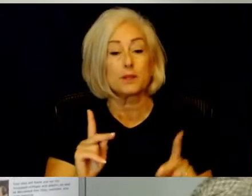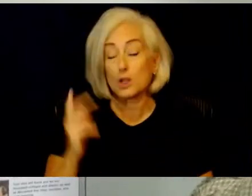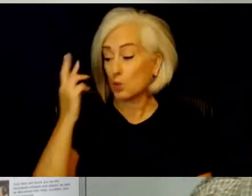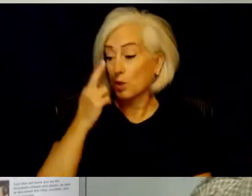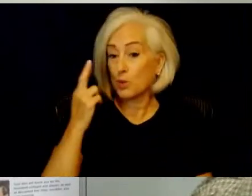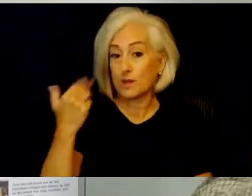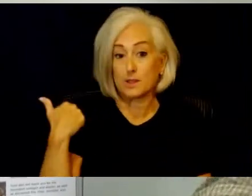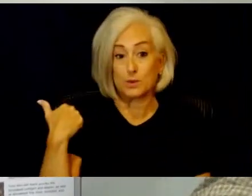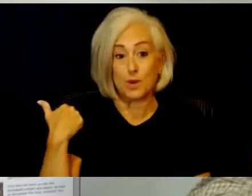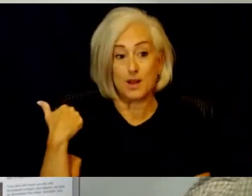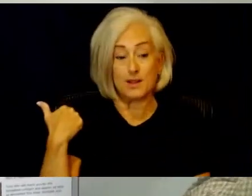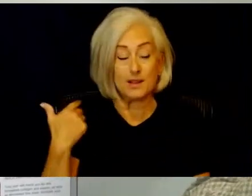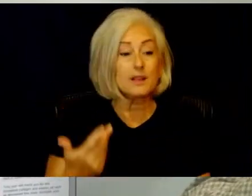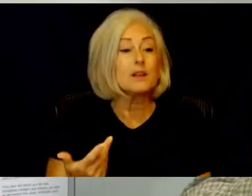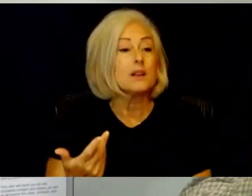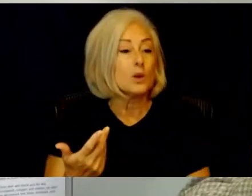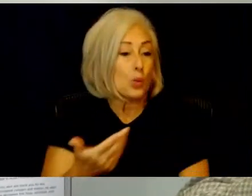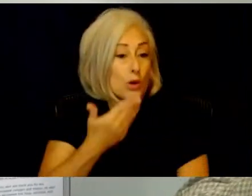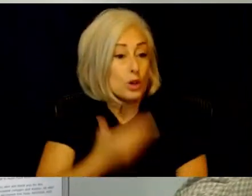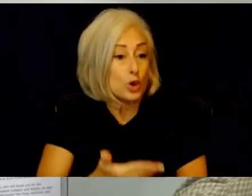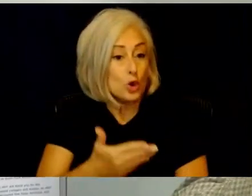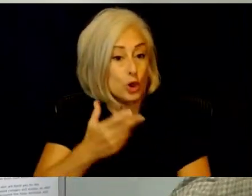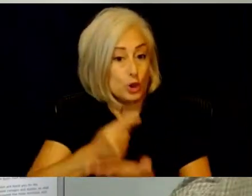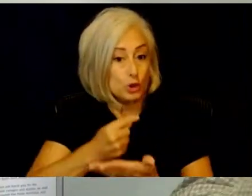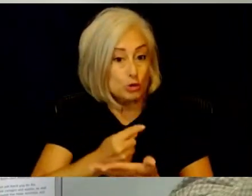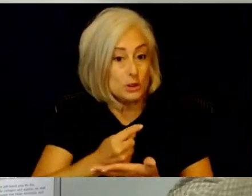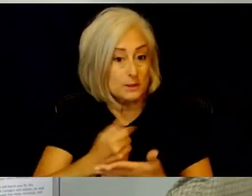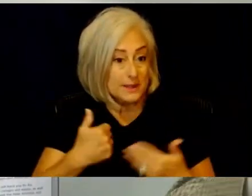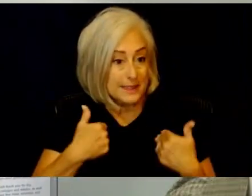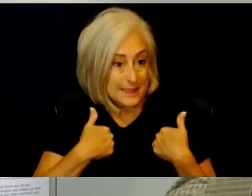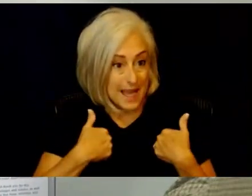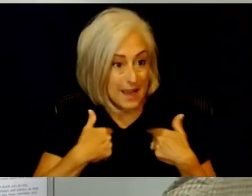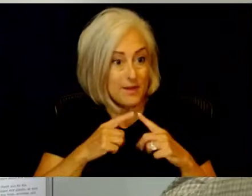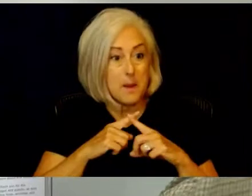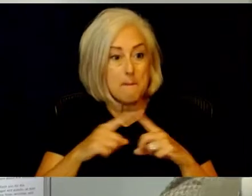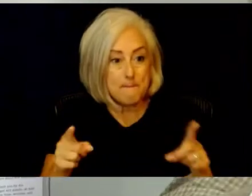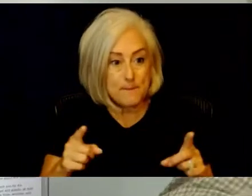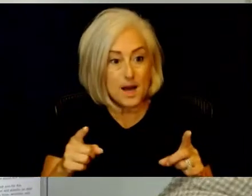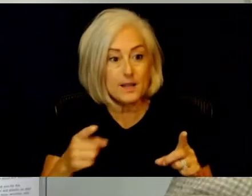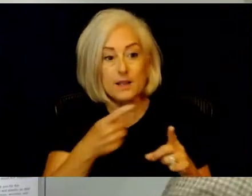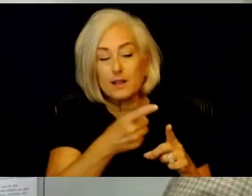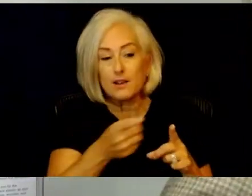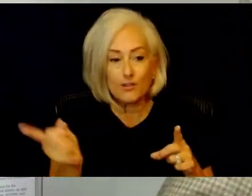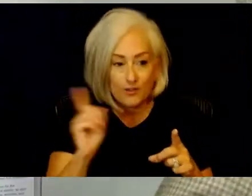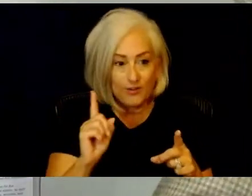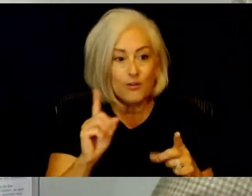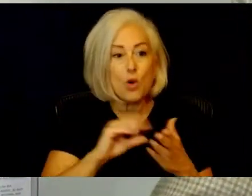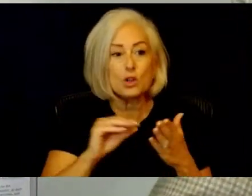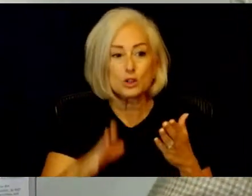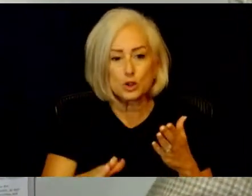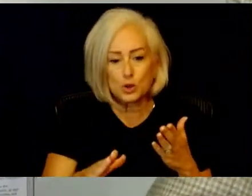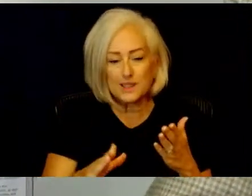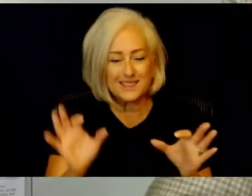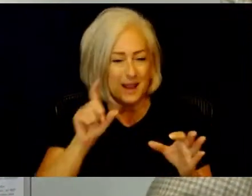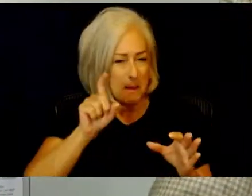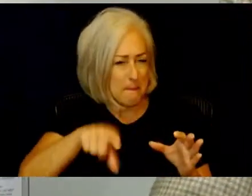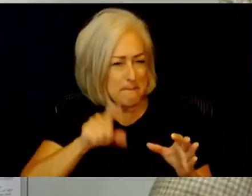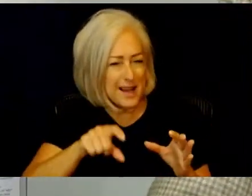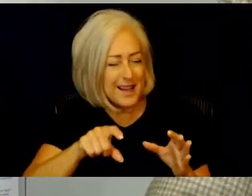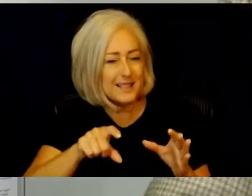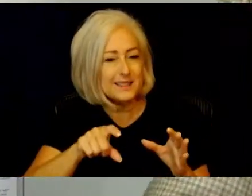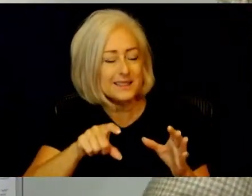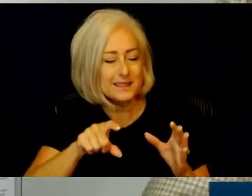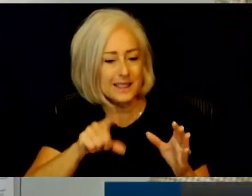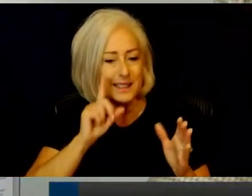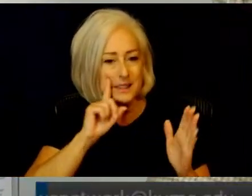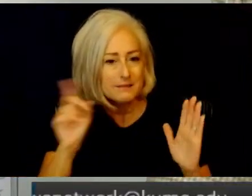sleep disorders, but in order to get patients to get those disorders, you have to diagnose them. So I saw a lot of technological advances that are